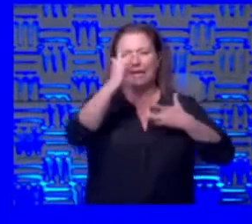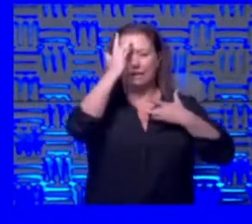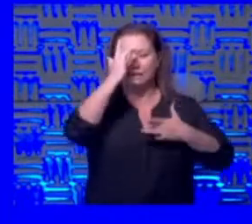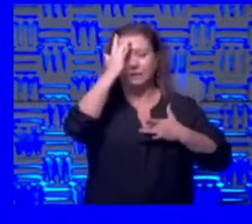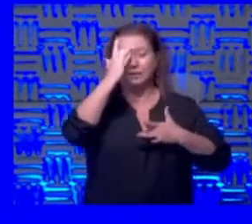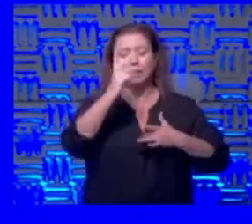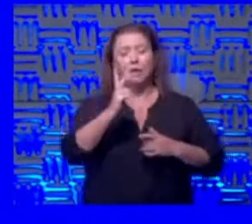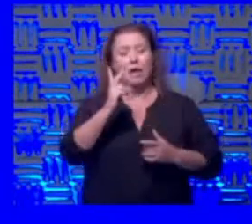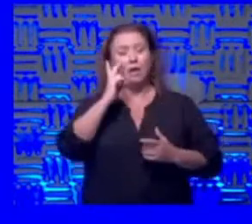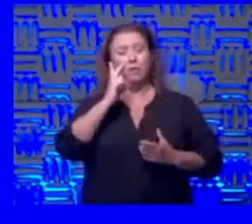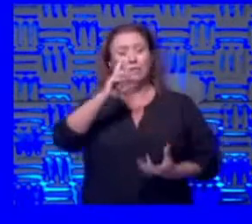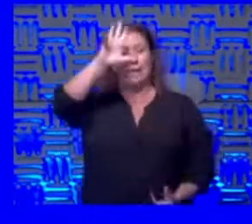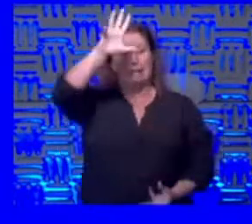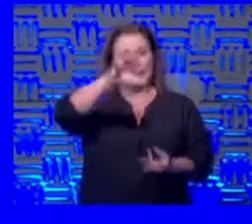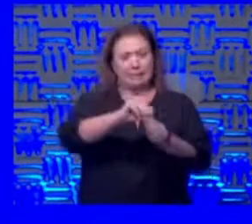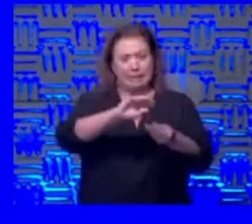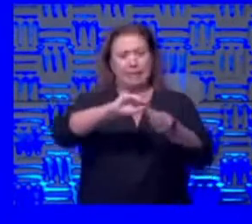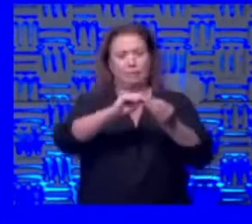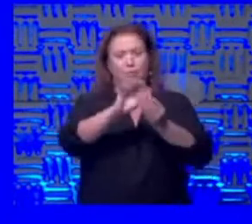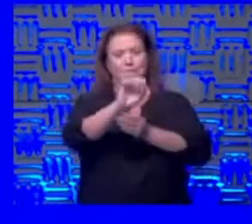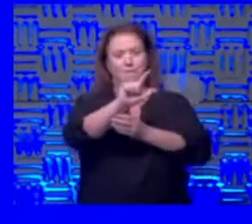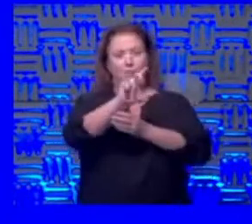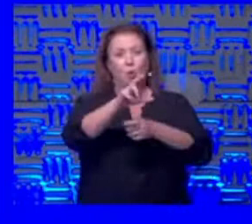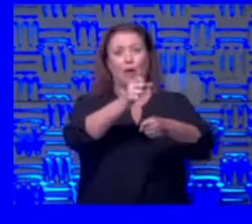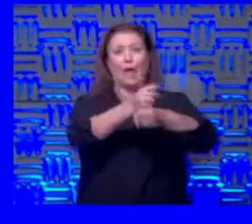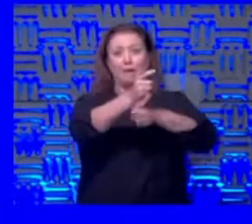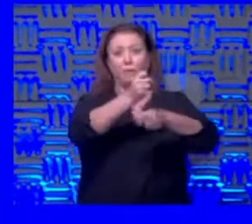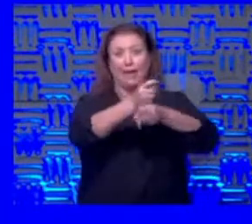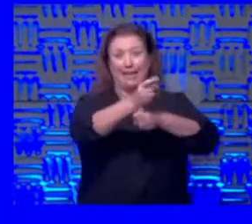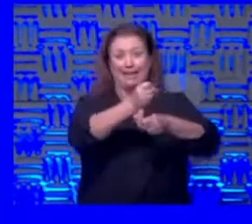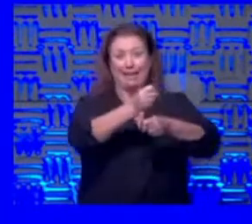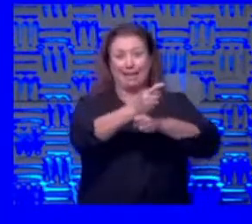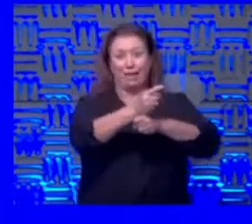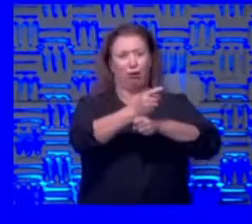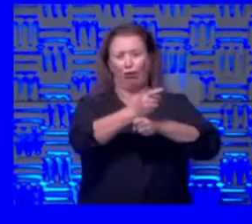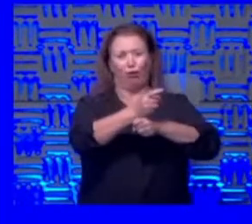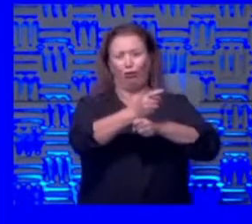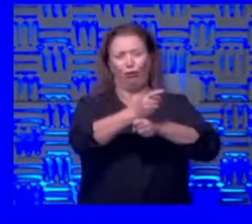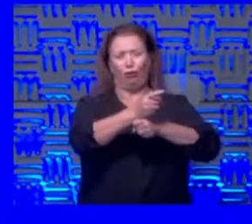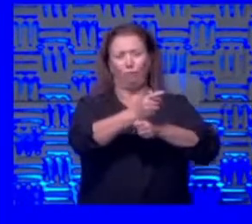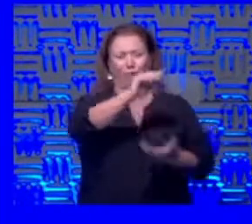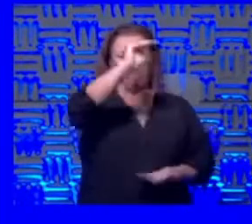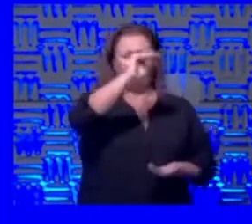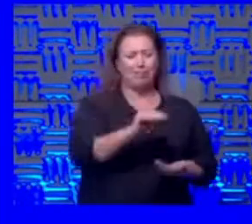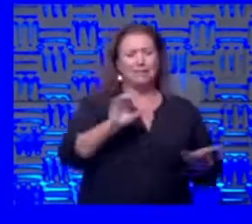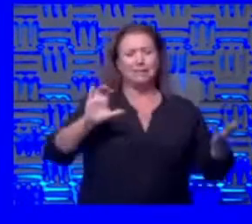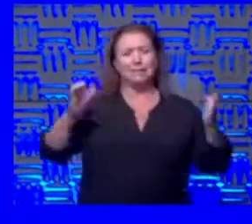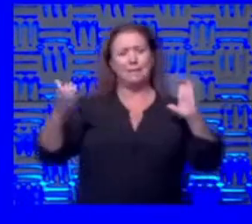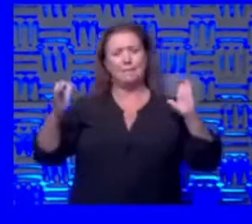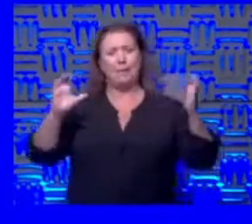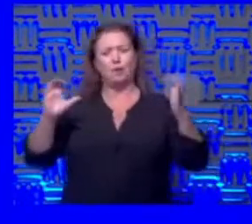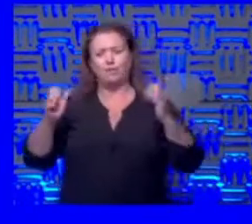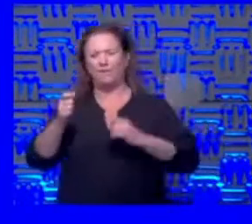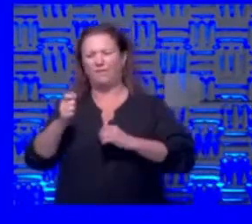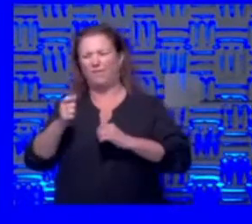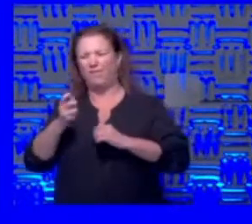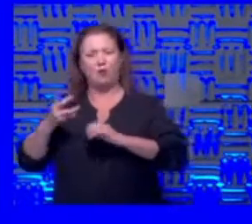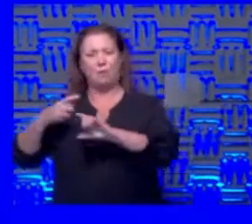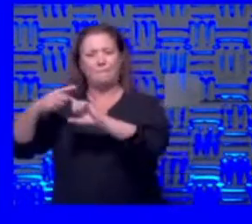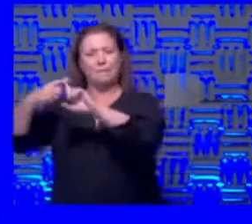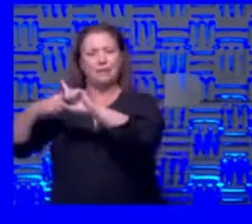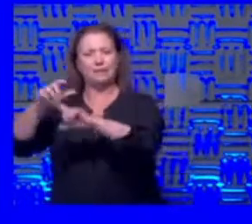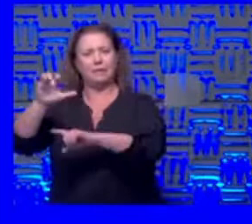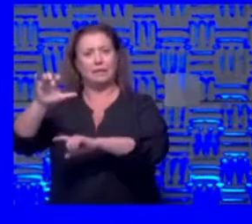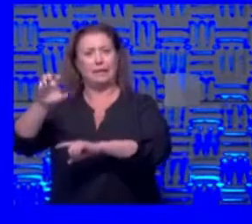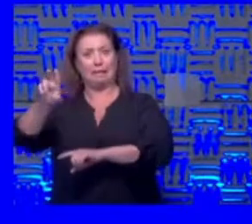seen that the total numbers of flu every year are certainly paled now in comparison to the first few months